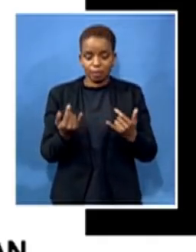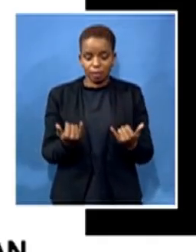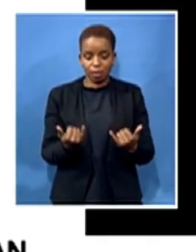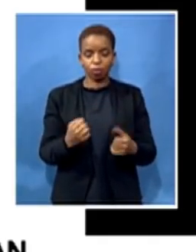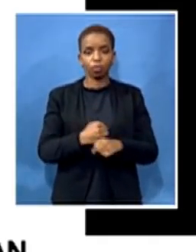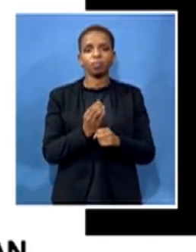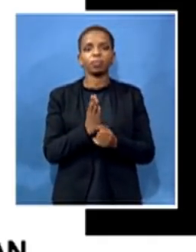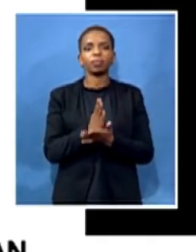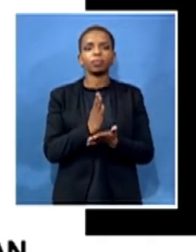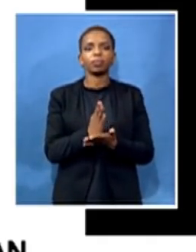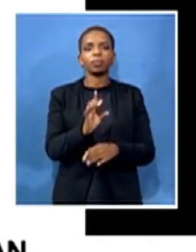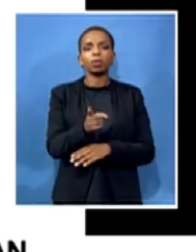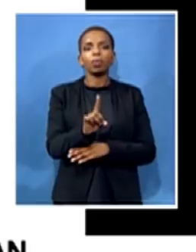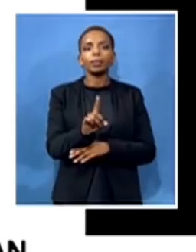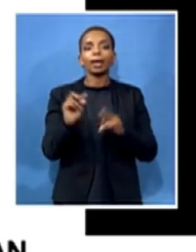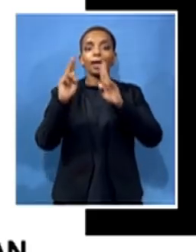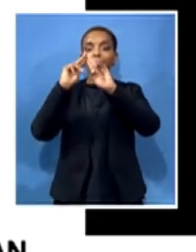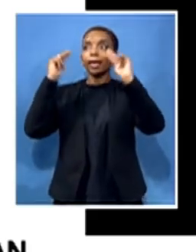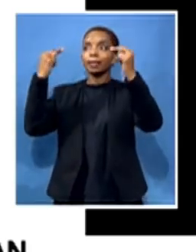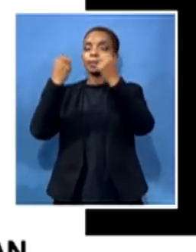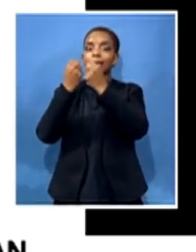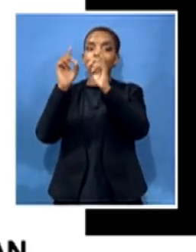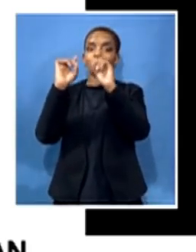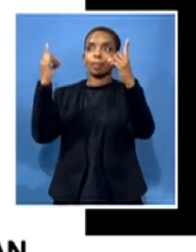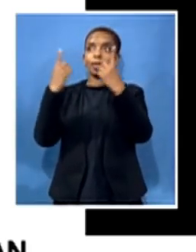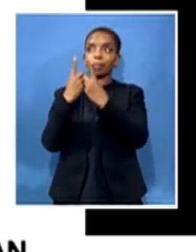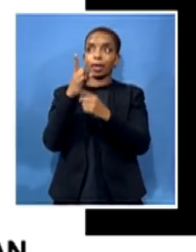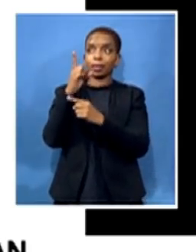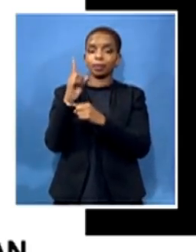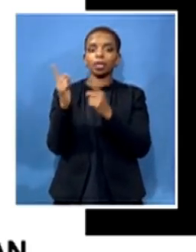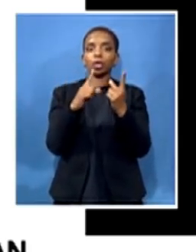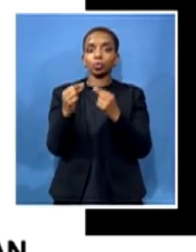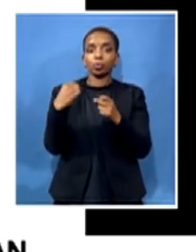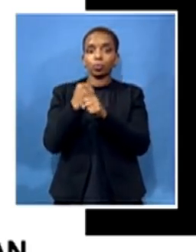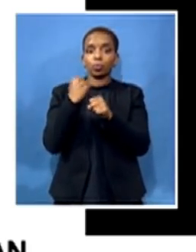they do their work, they do it through the